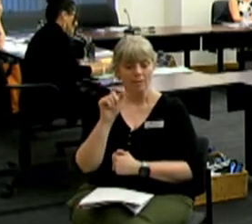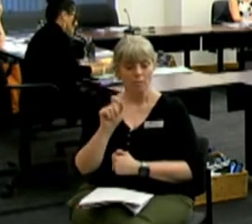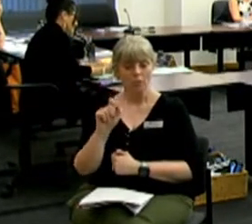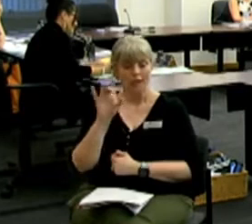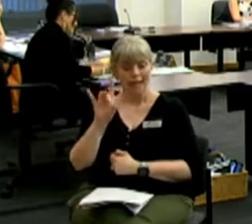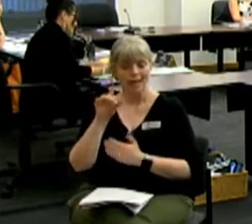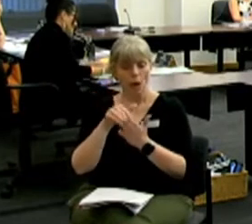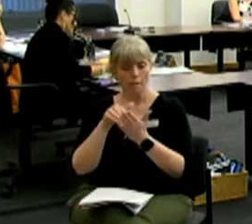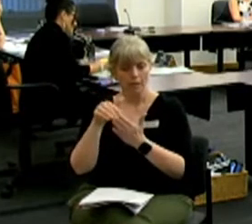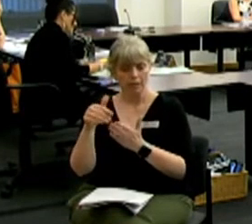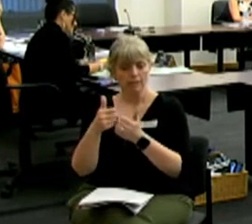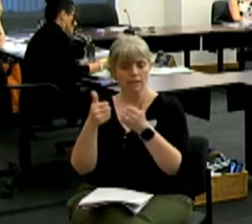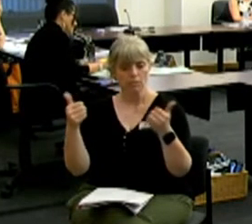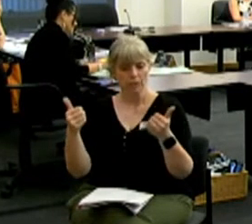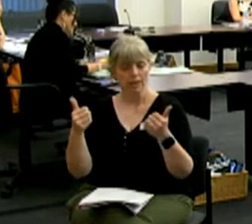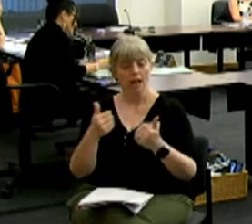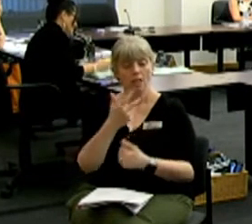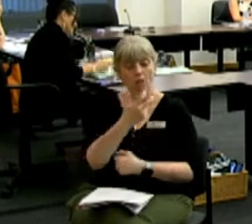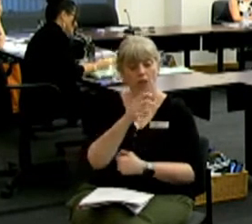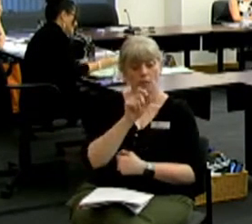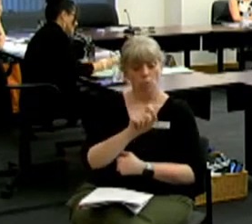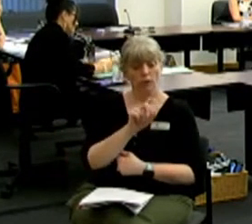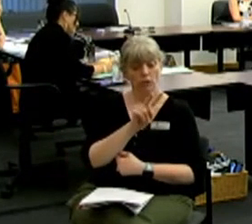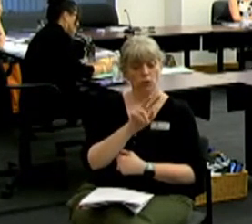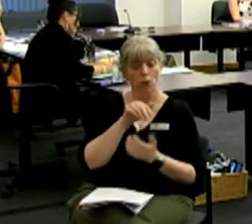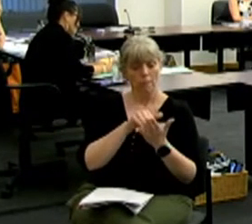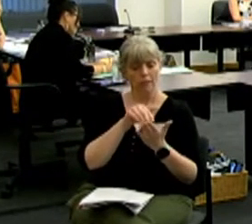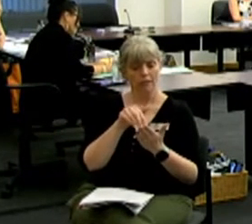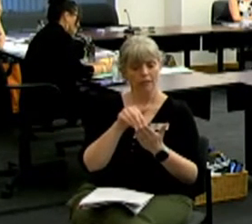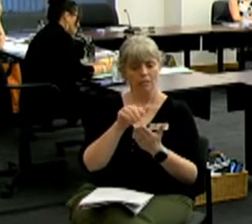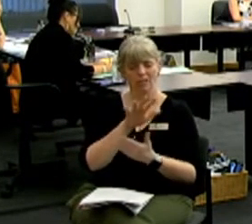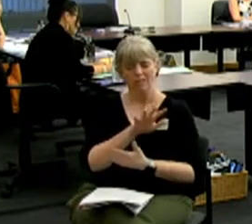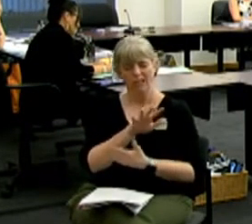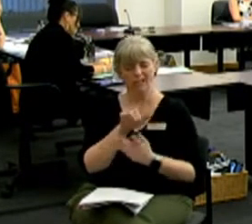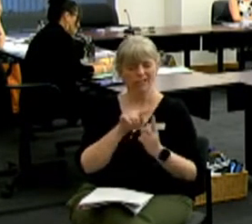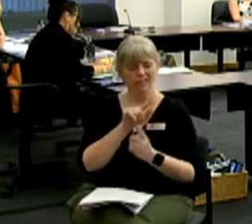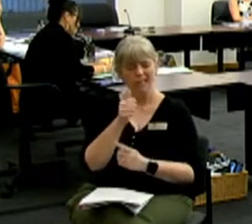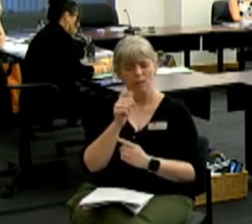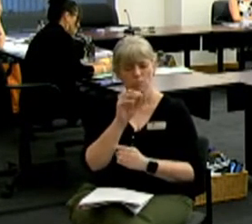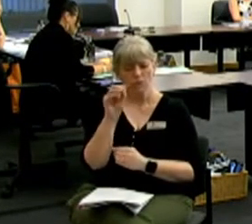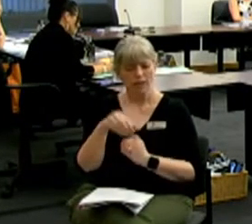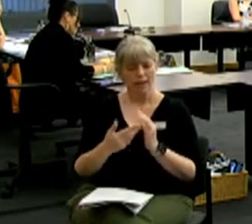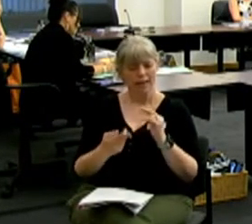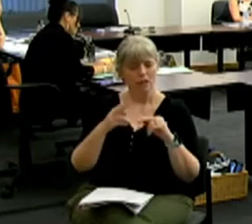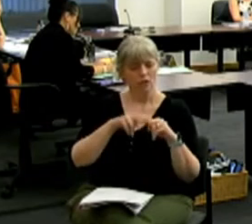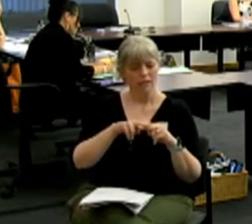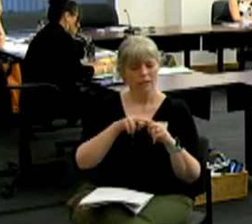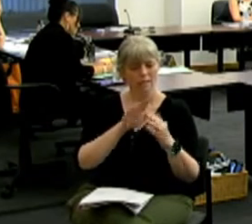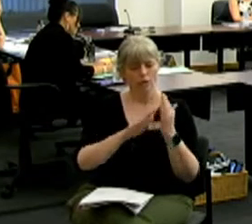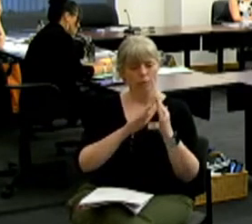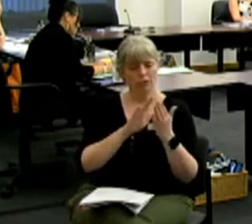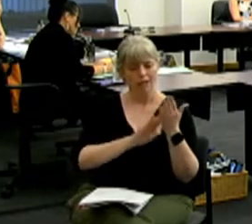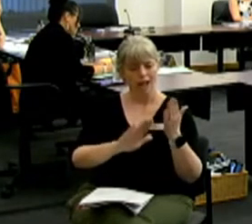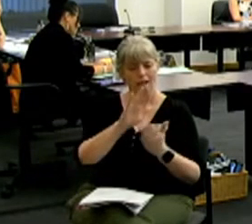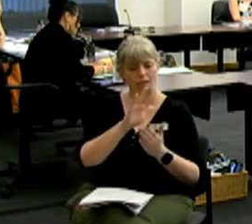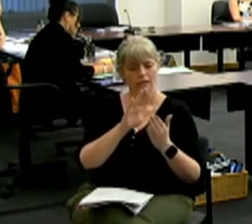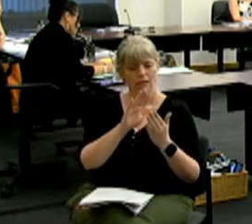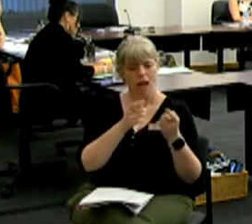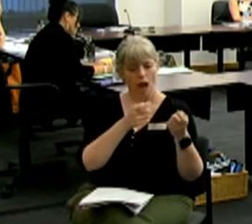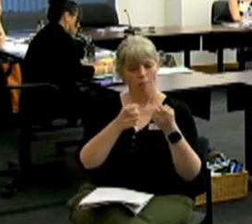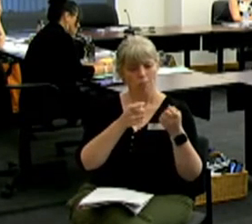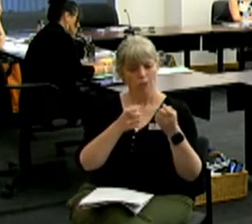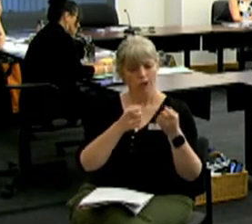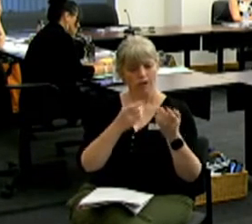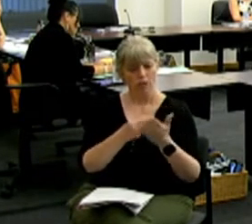15.8 million is split this way: 13.2 million, which is a 5% increase for community college operating